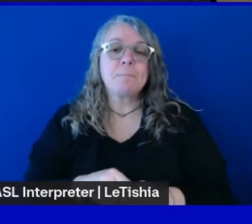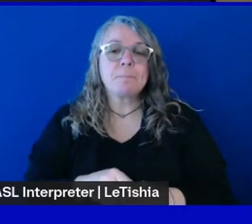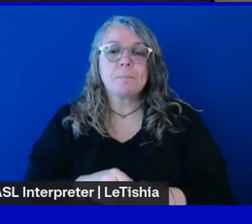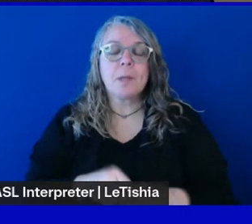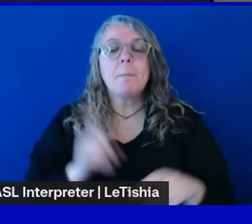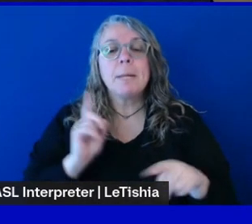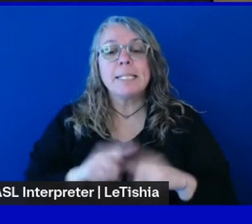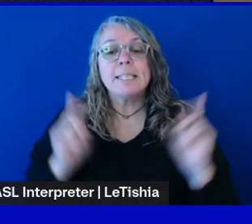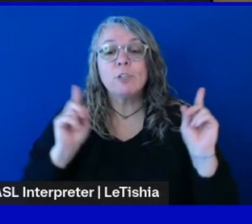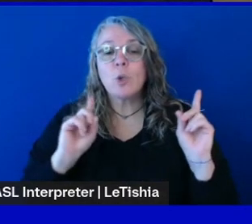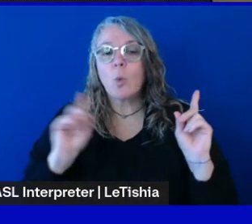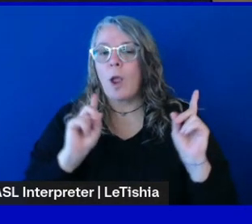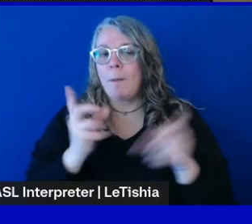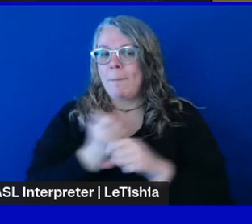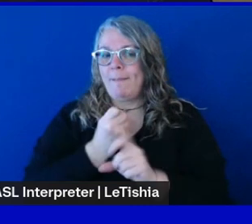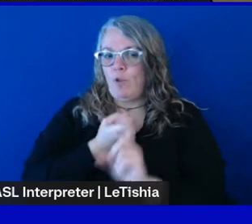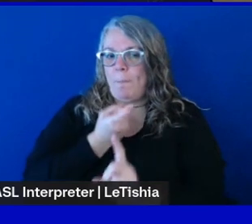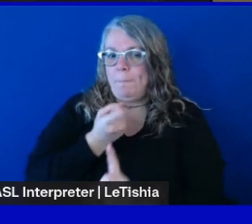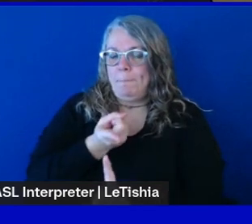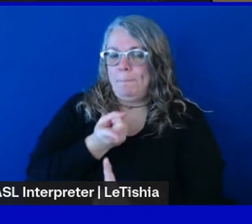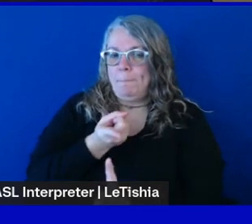is where I'm actually getting it from.